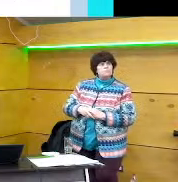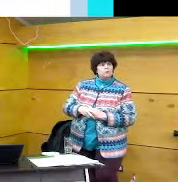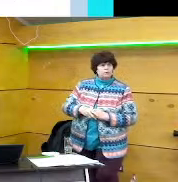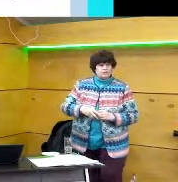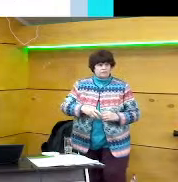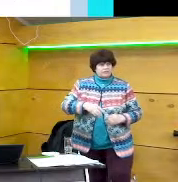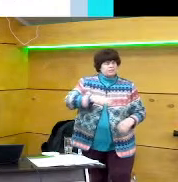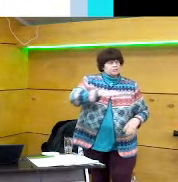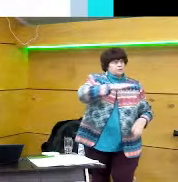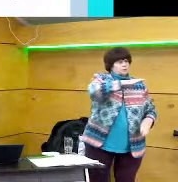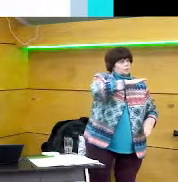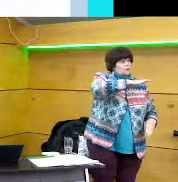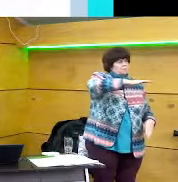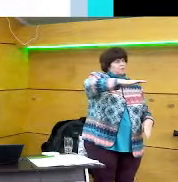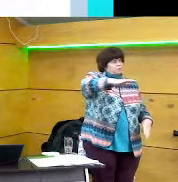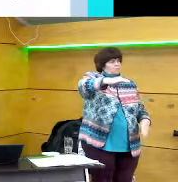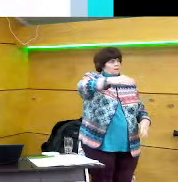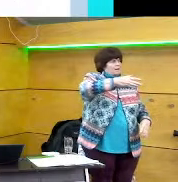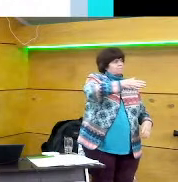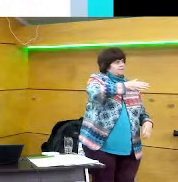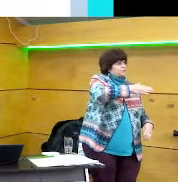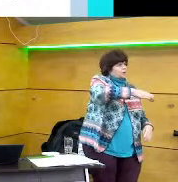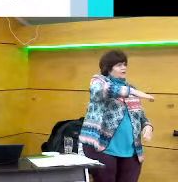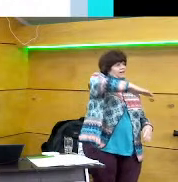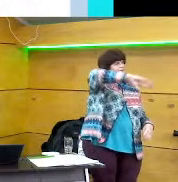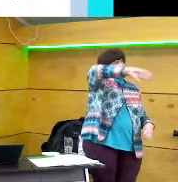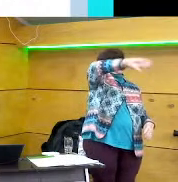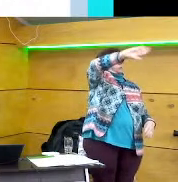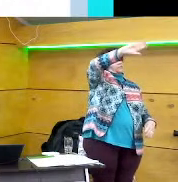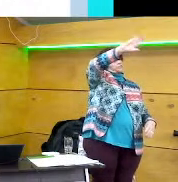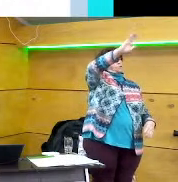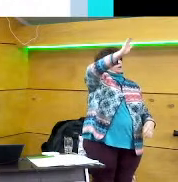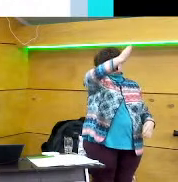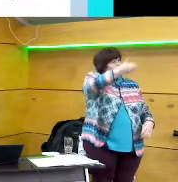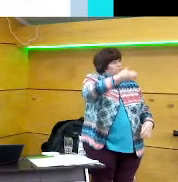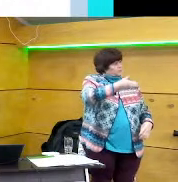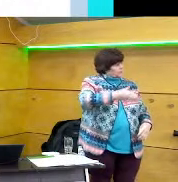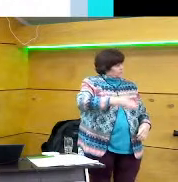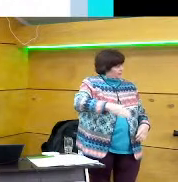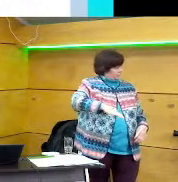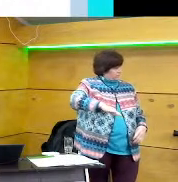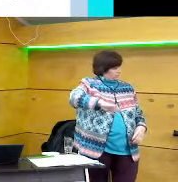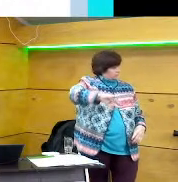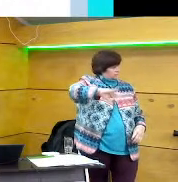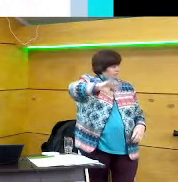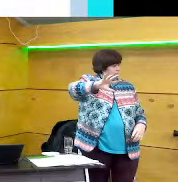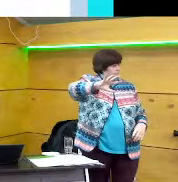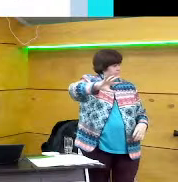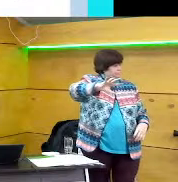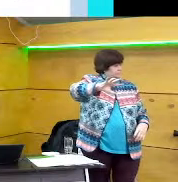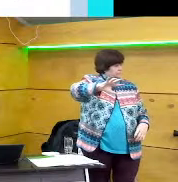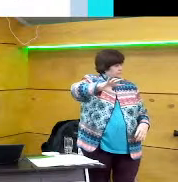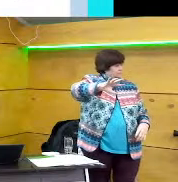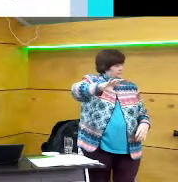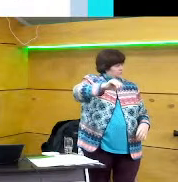some emotion. So you don't want to be a robot, but you want to have your voice go up or go down.